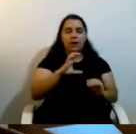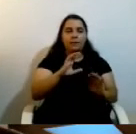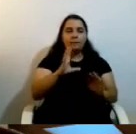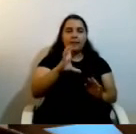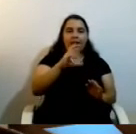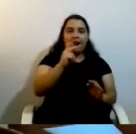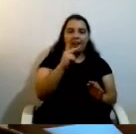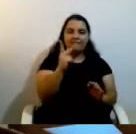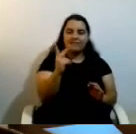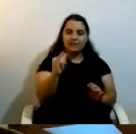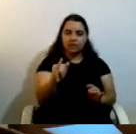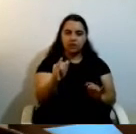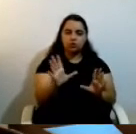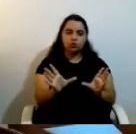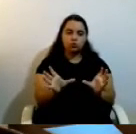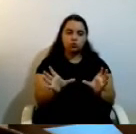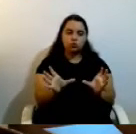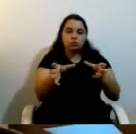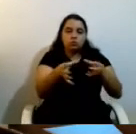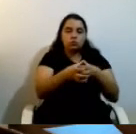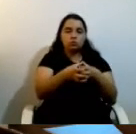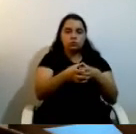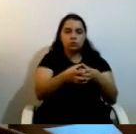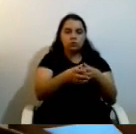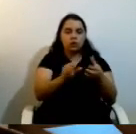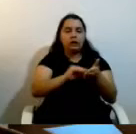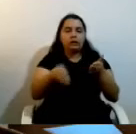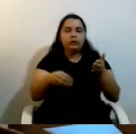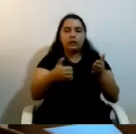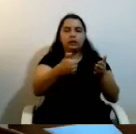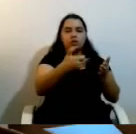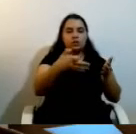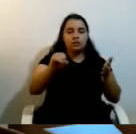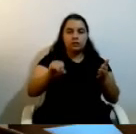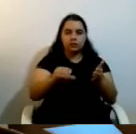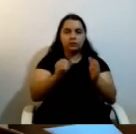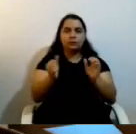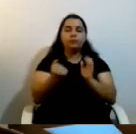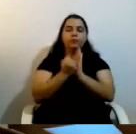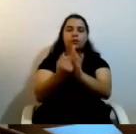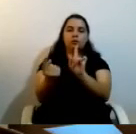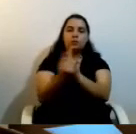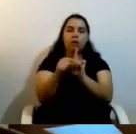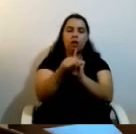employ 570 personal assistants who work for altogether